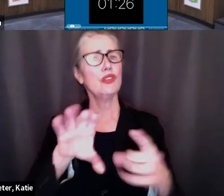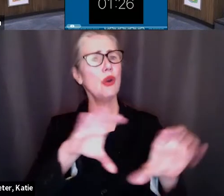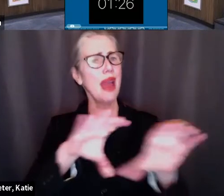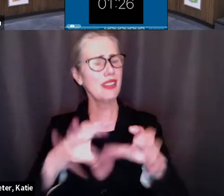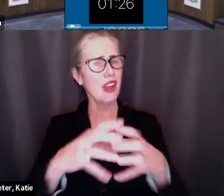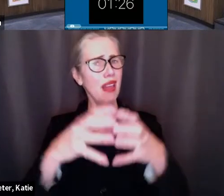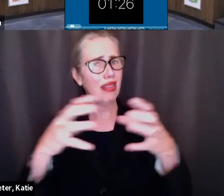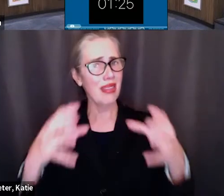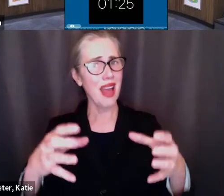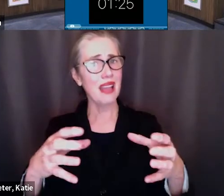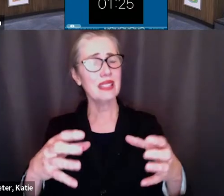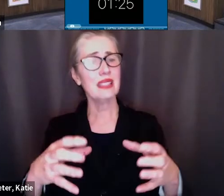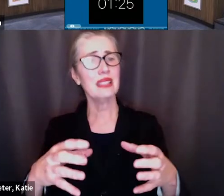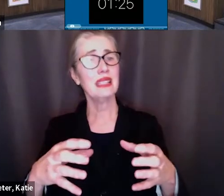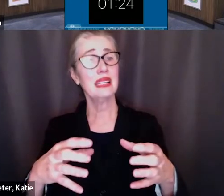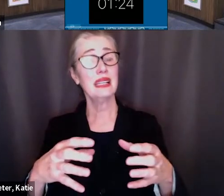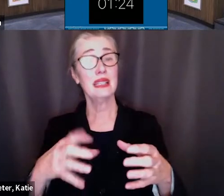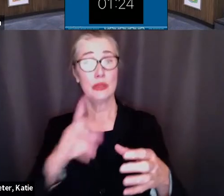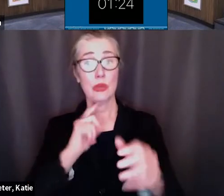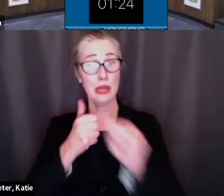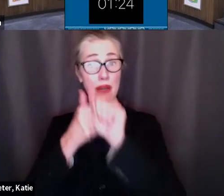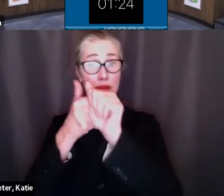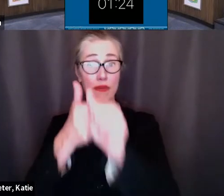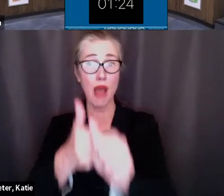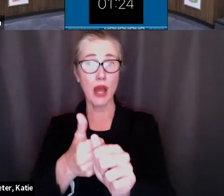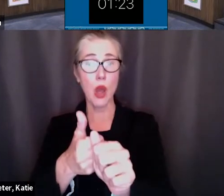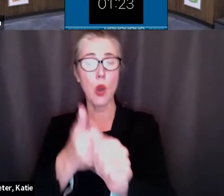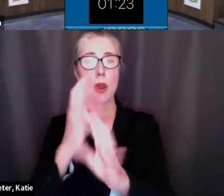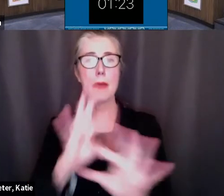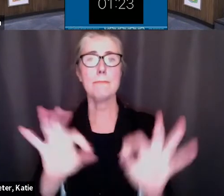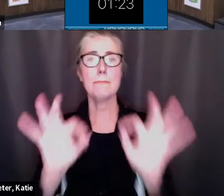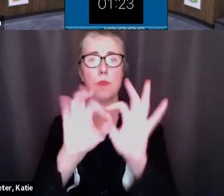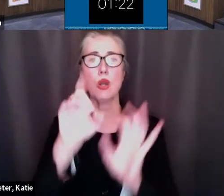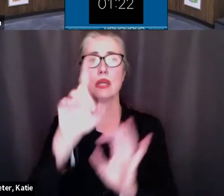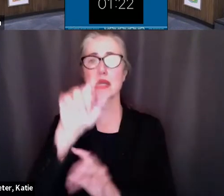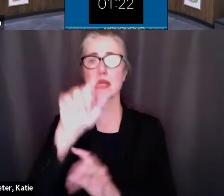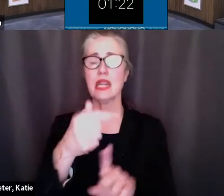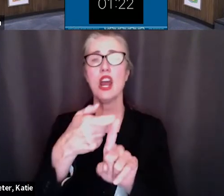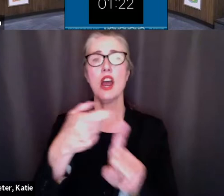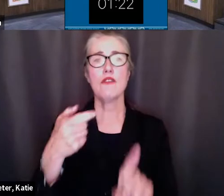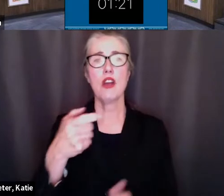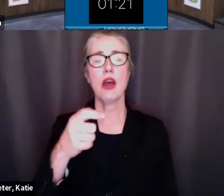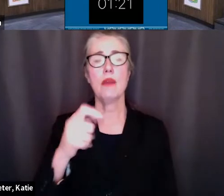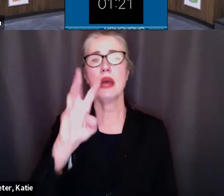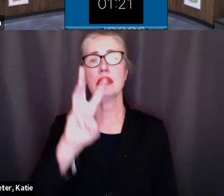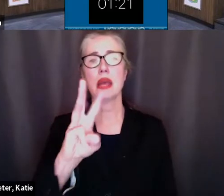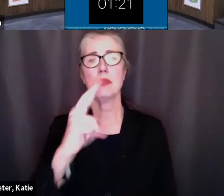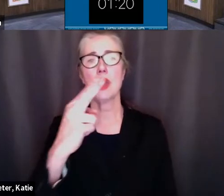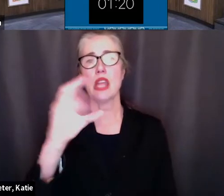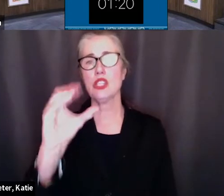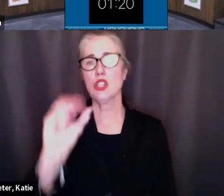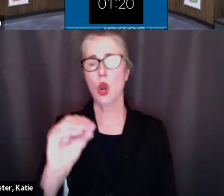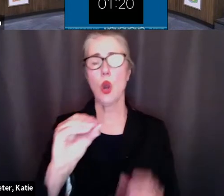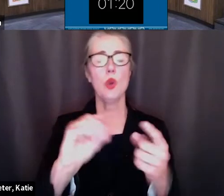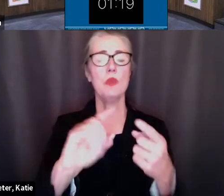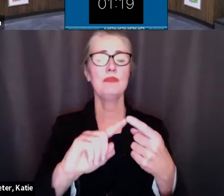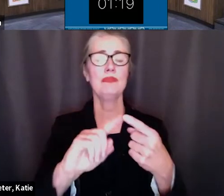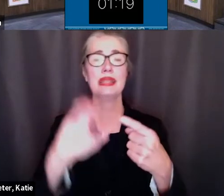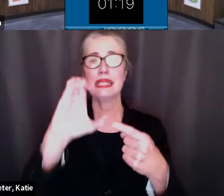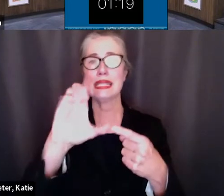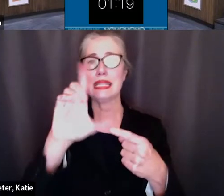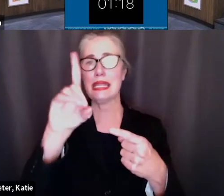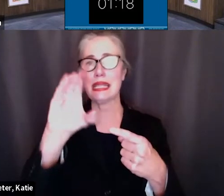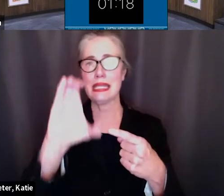uh like staying in line with um a lot of the important data we've learned from the who and the cdc and public health um i really